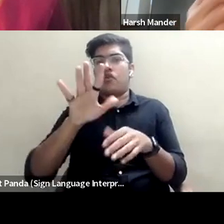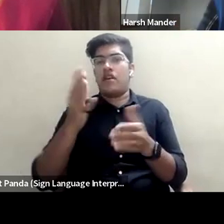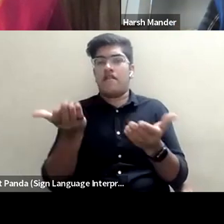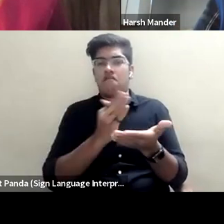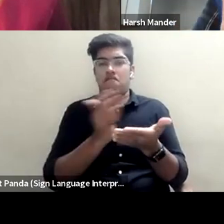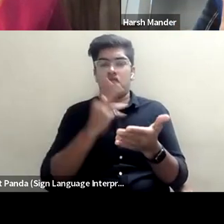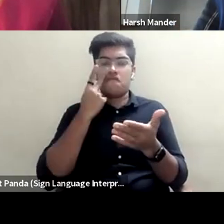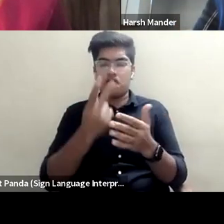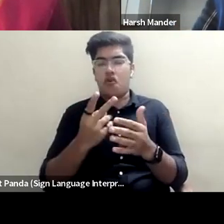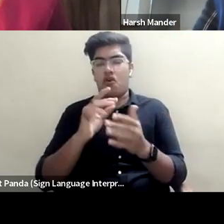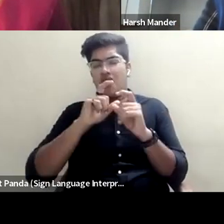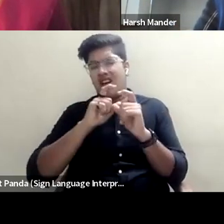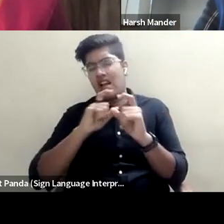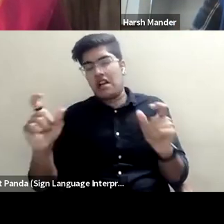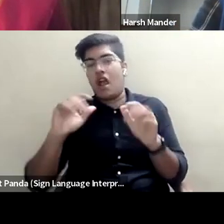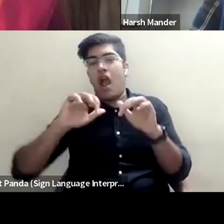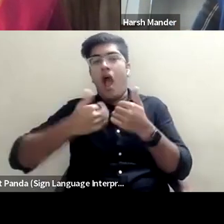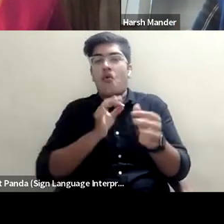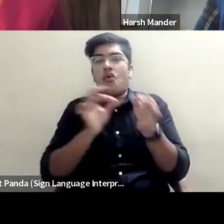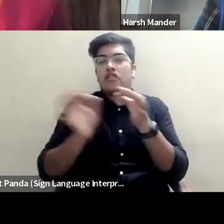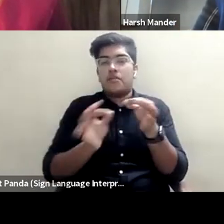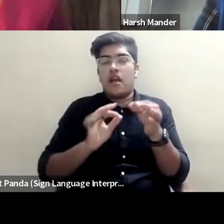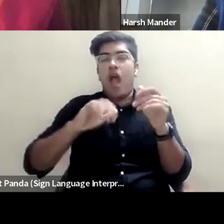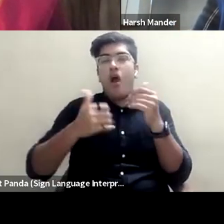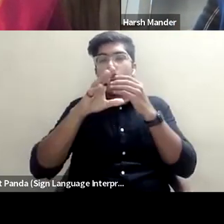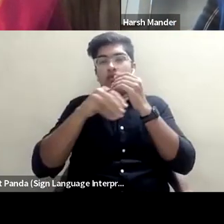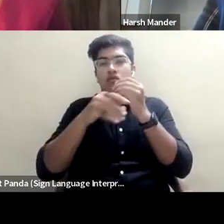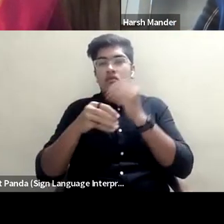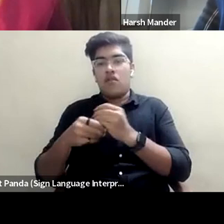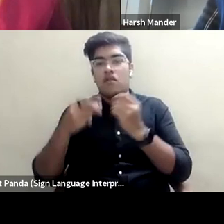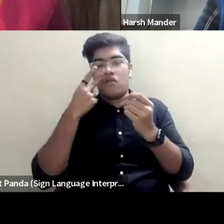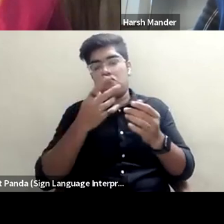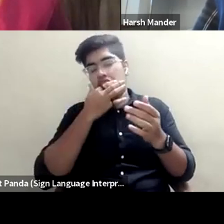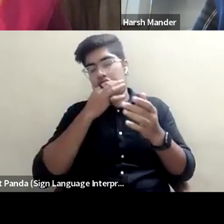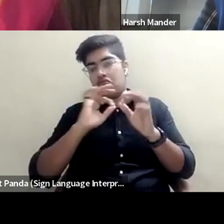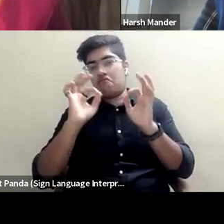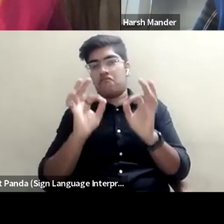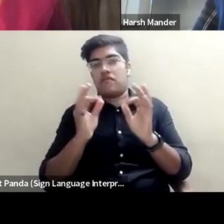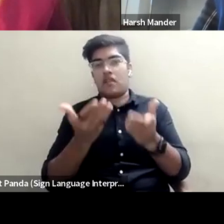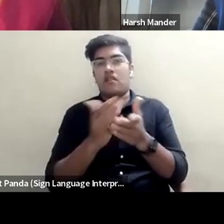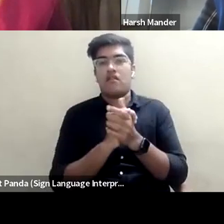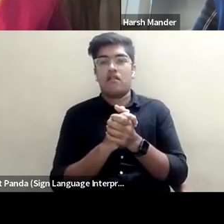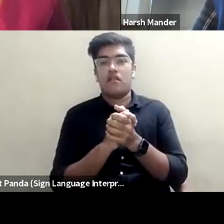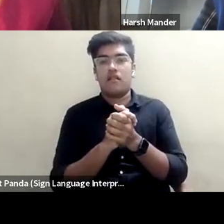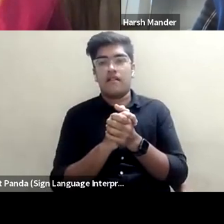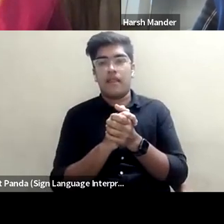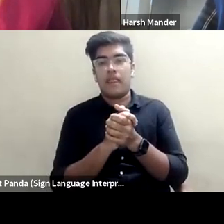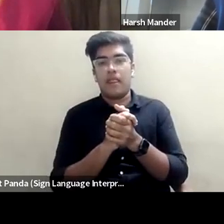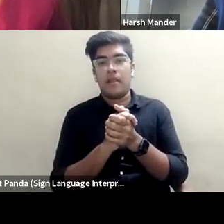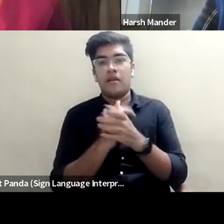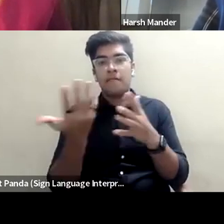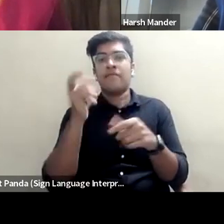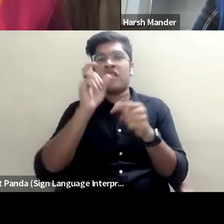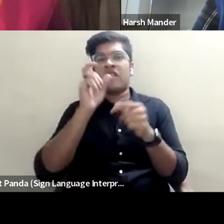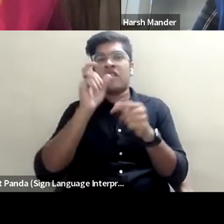clear, how the Constitution, it's an example actually of the Constitution coming to the aid of really the